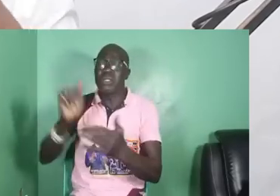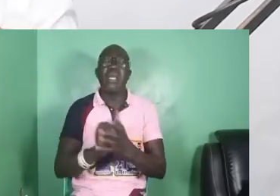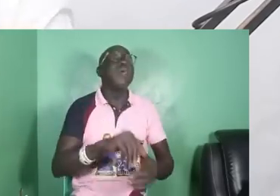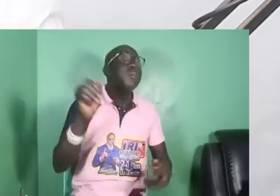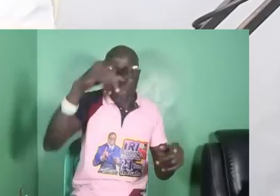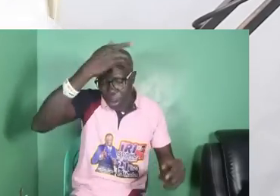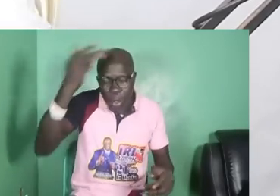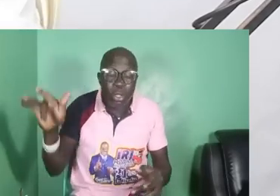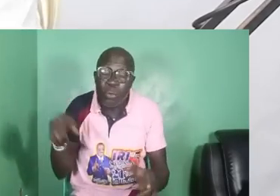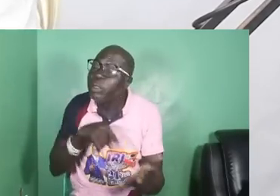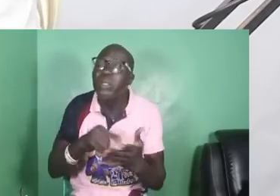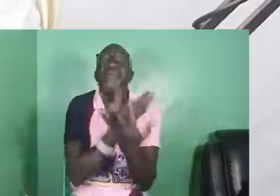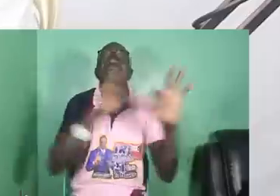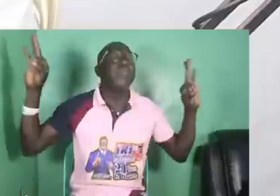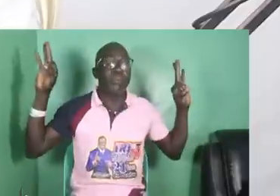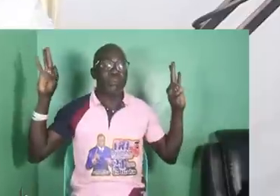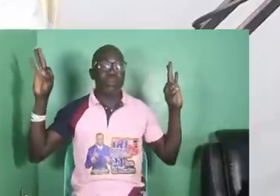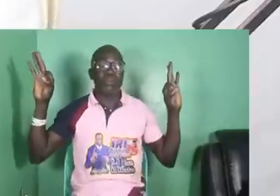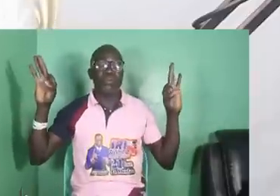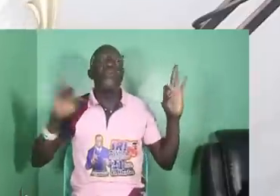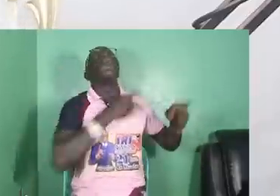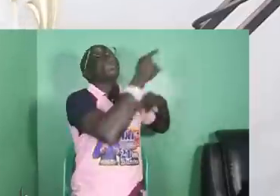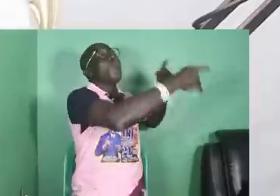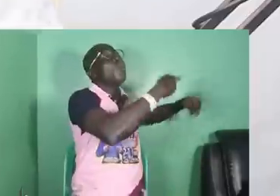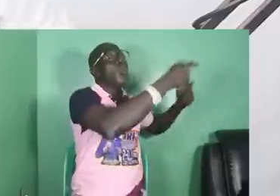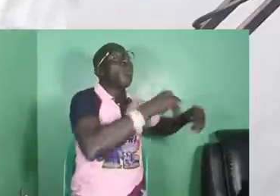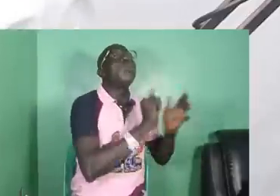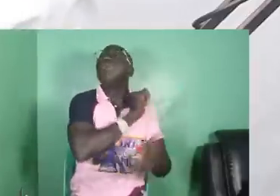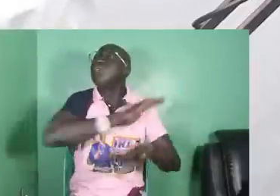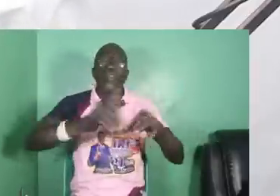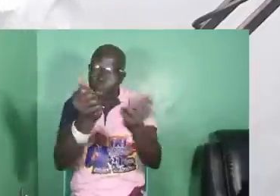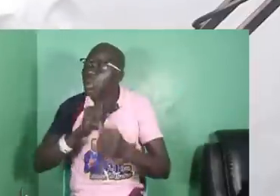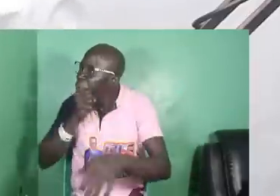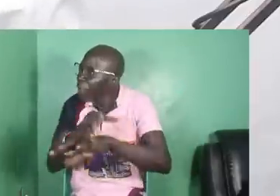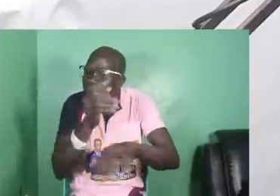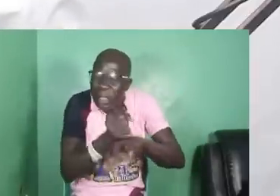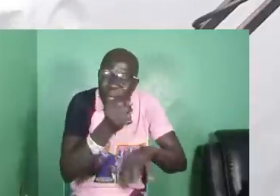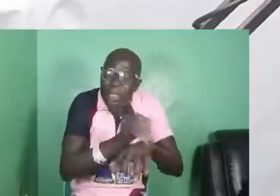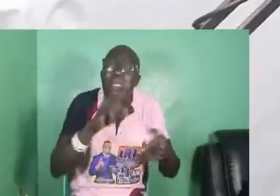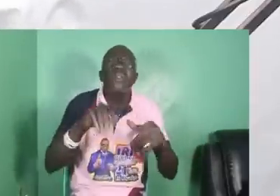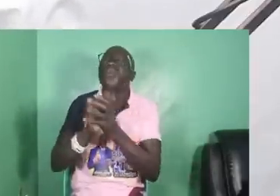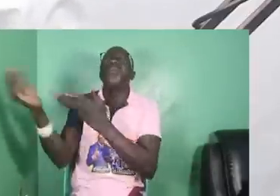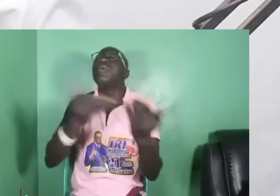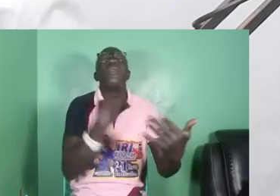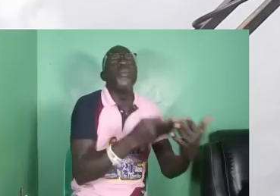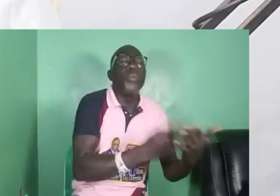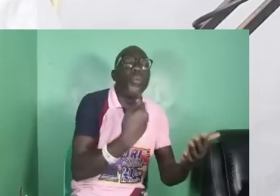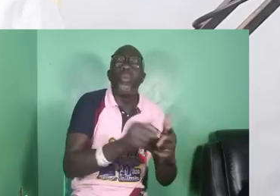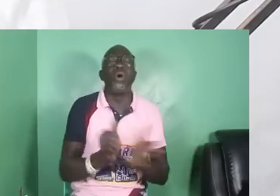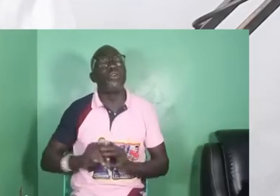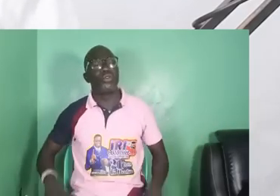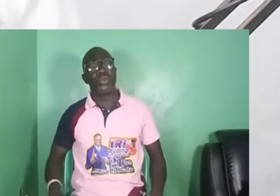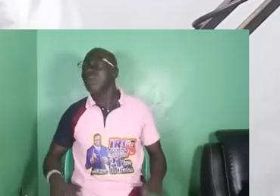us. Because of offending is free. What is the people on the cancel? They could go no more. Pure, Shabby, my prophet will not ask you for money before